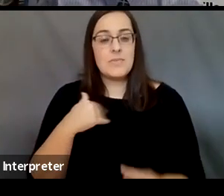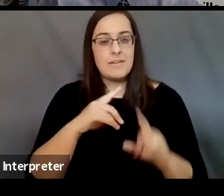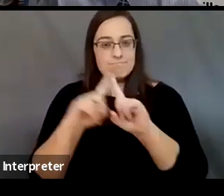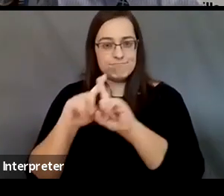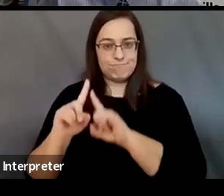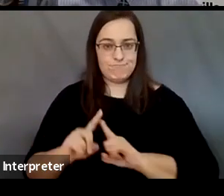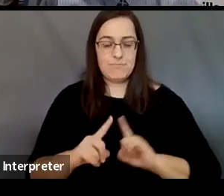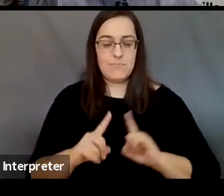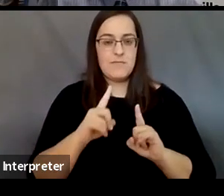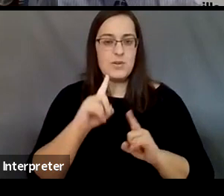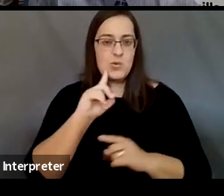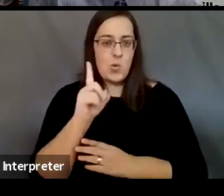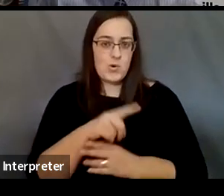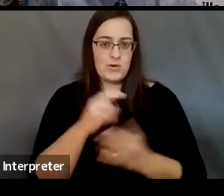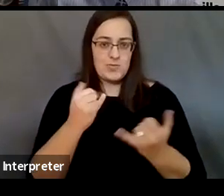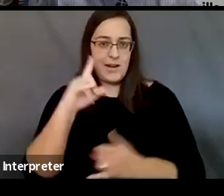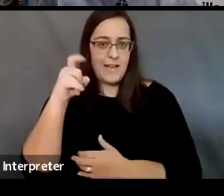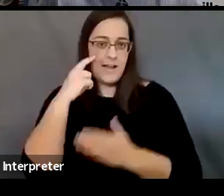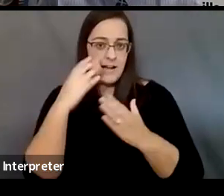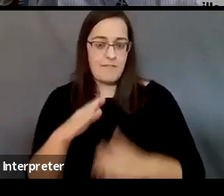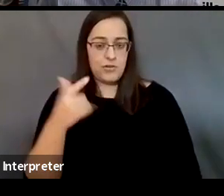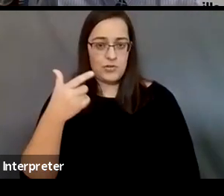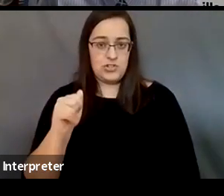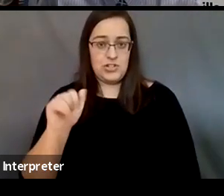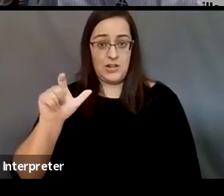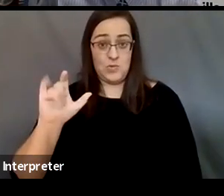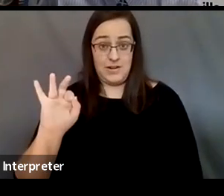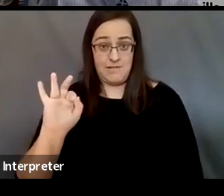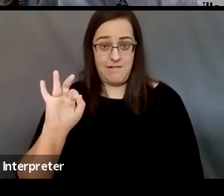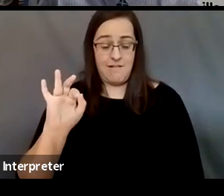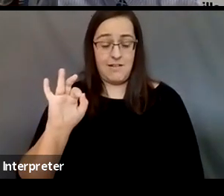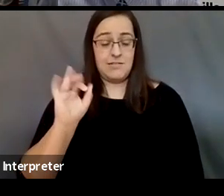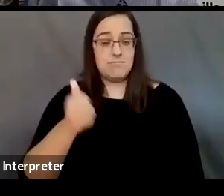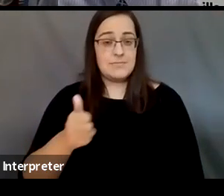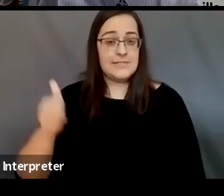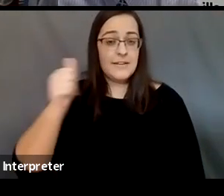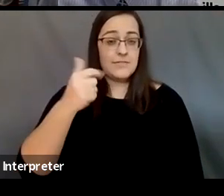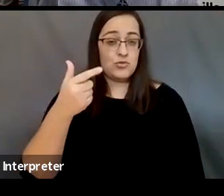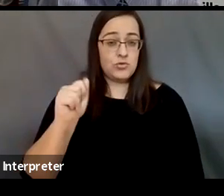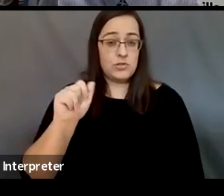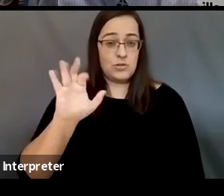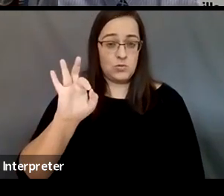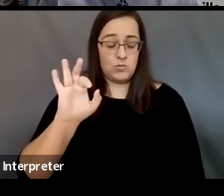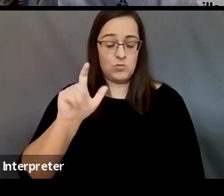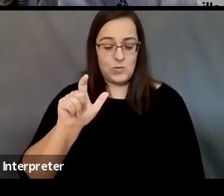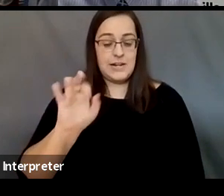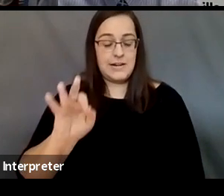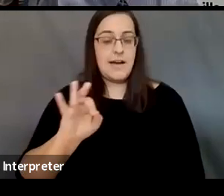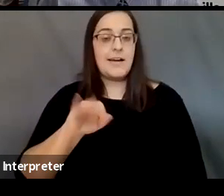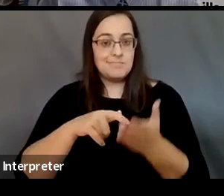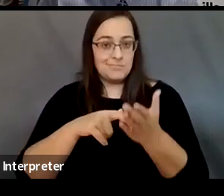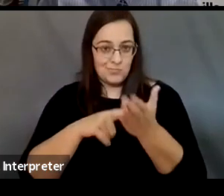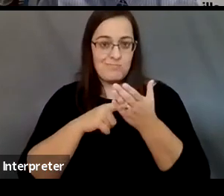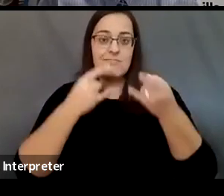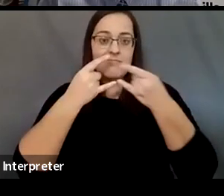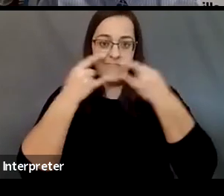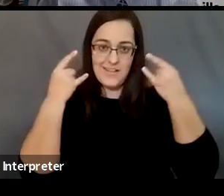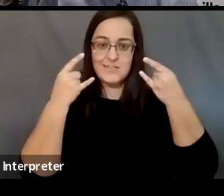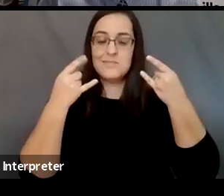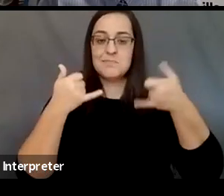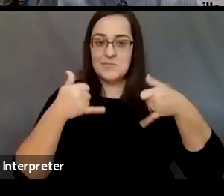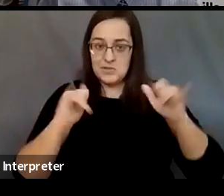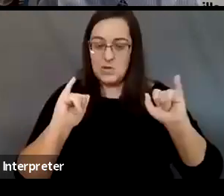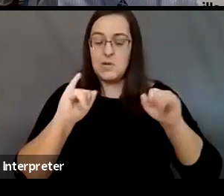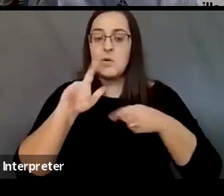now. Governor Order GA-29, Executive Order GA-29 requires everyone to wear face coverings